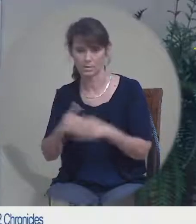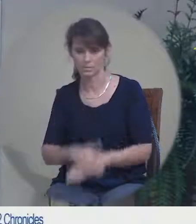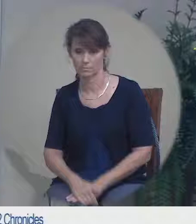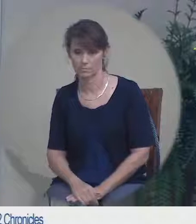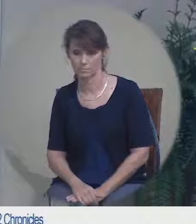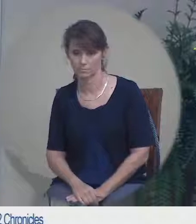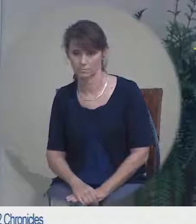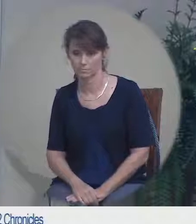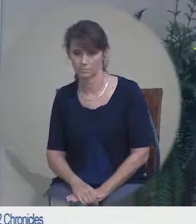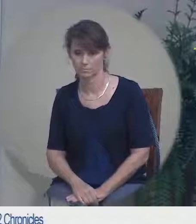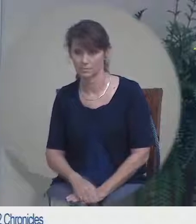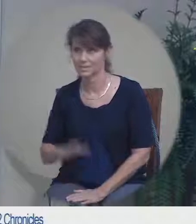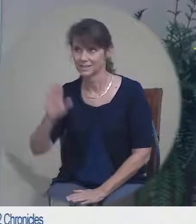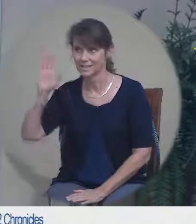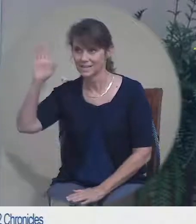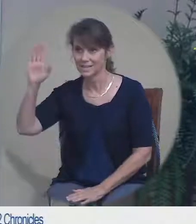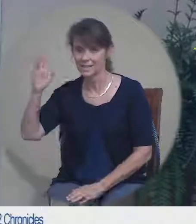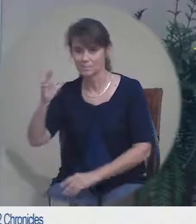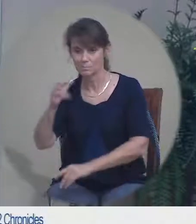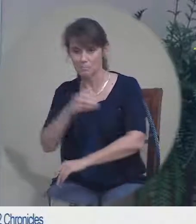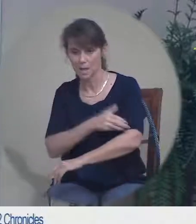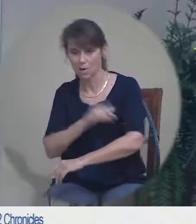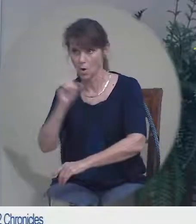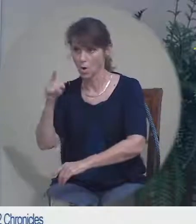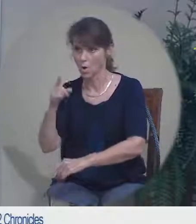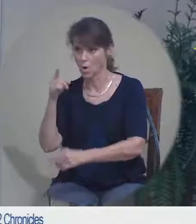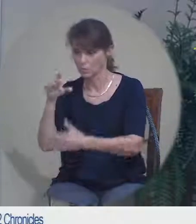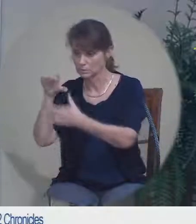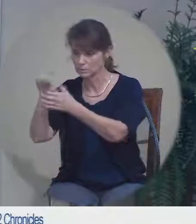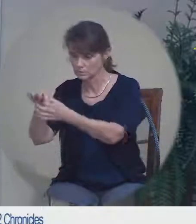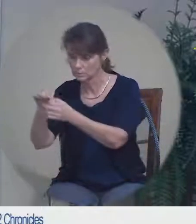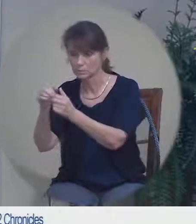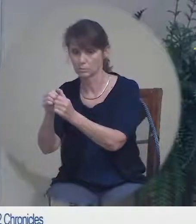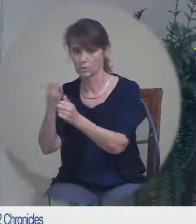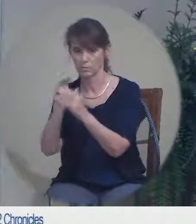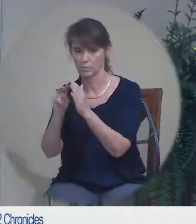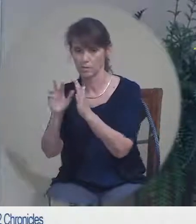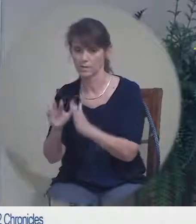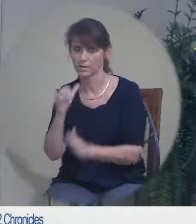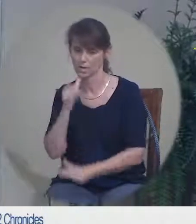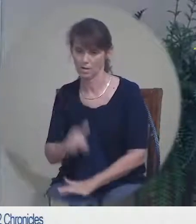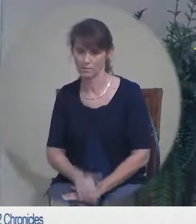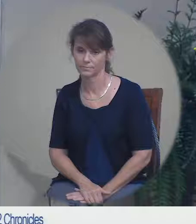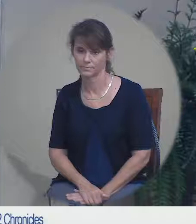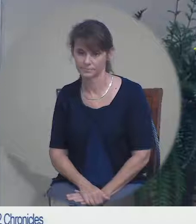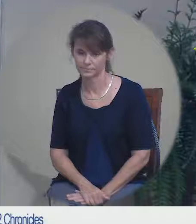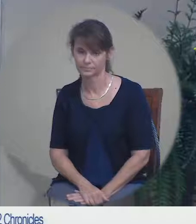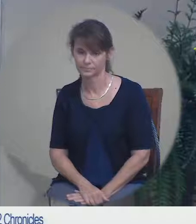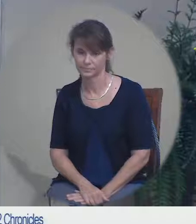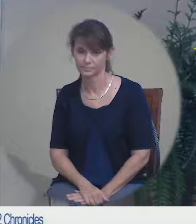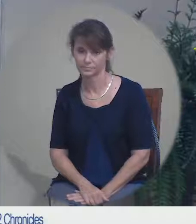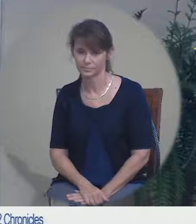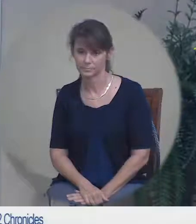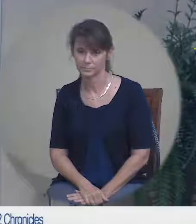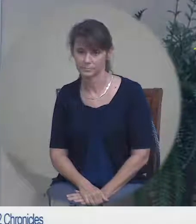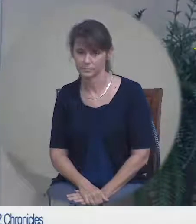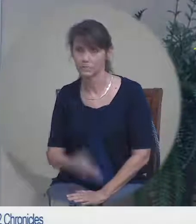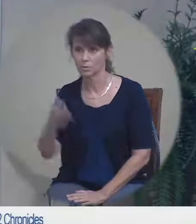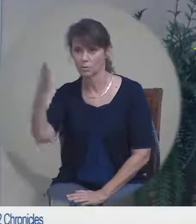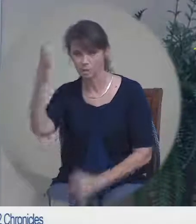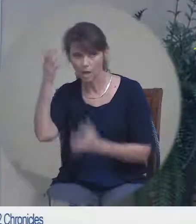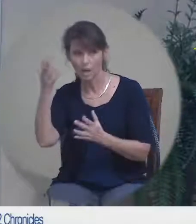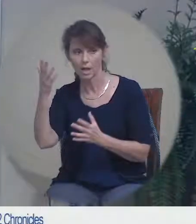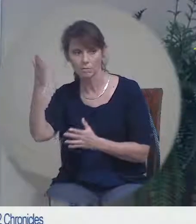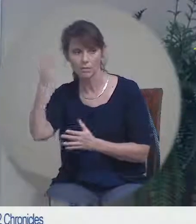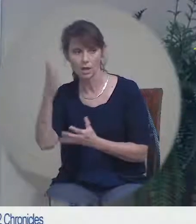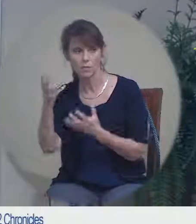in any way a hindrance to the Lord's promises or power. It seems to stand for that. And